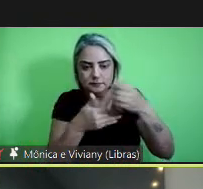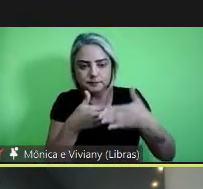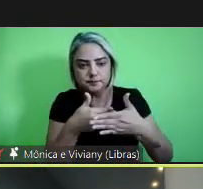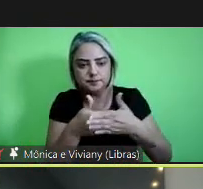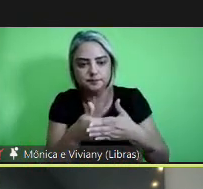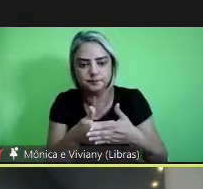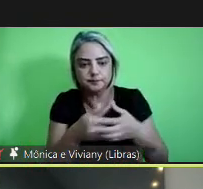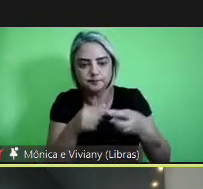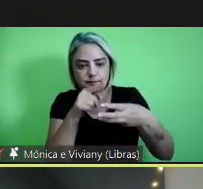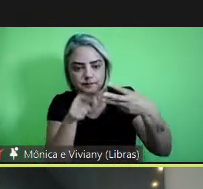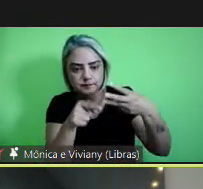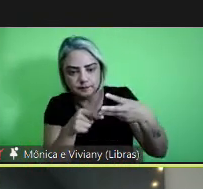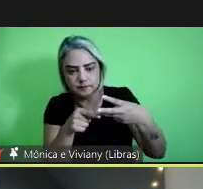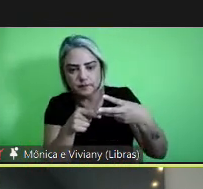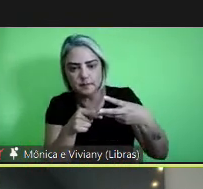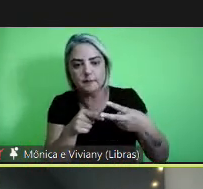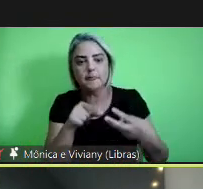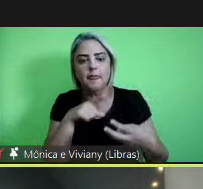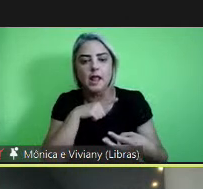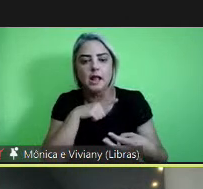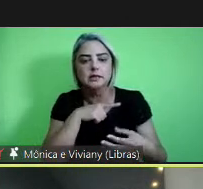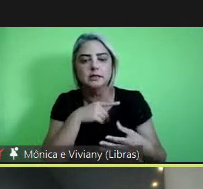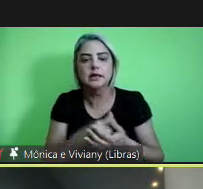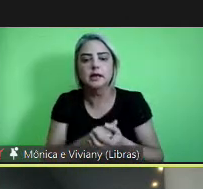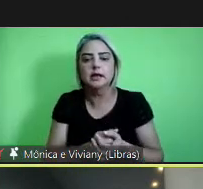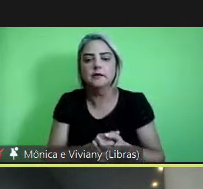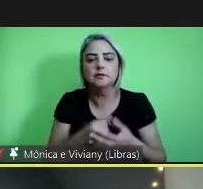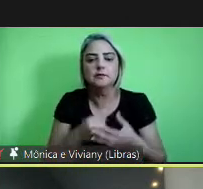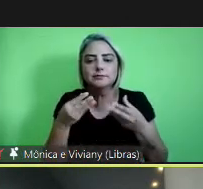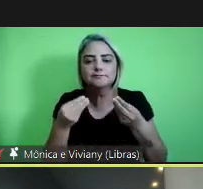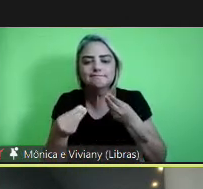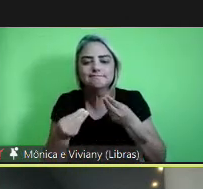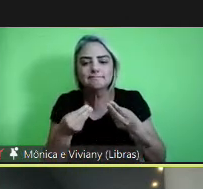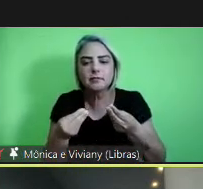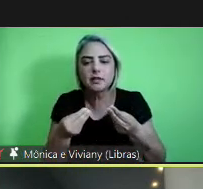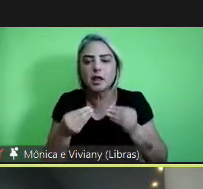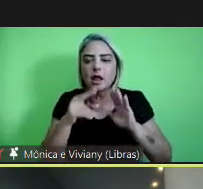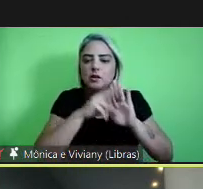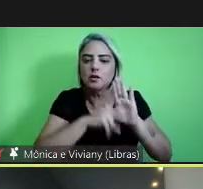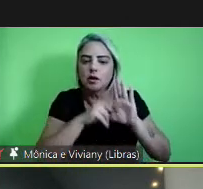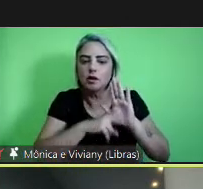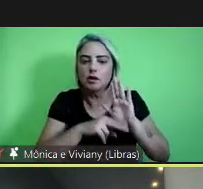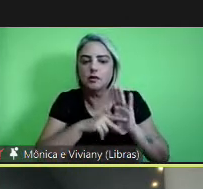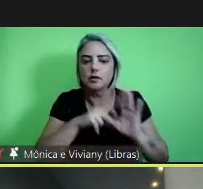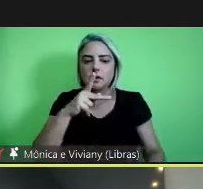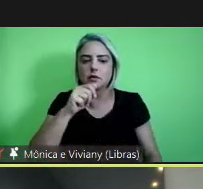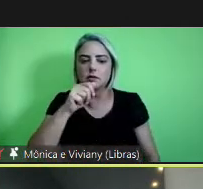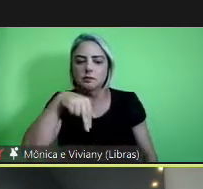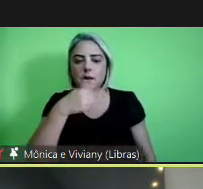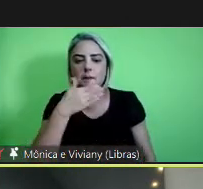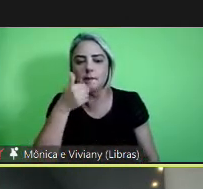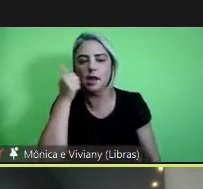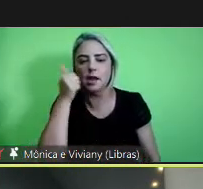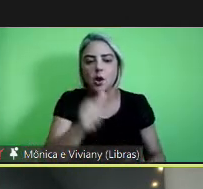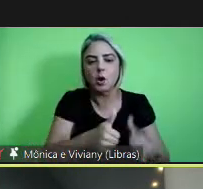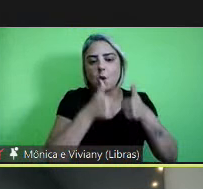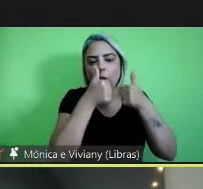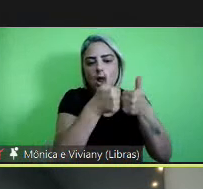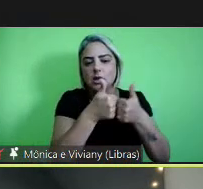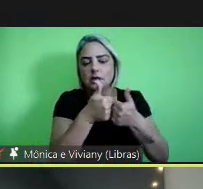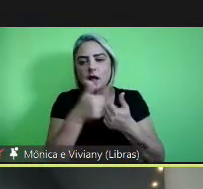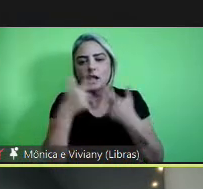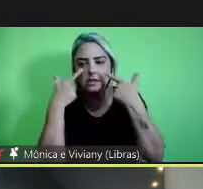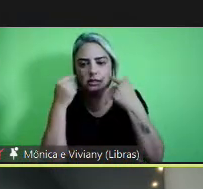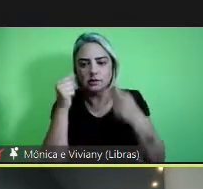of care that are necessary. So we got close to these three levels of care, and there was some training concerning